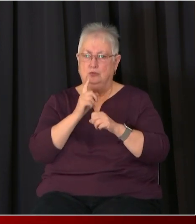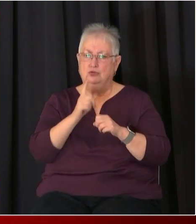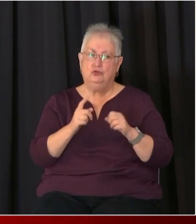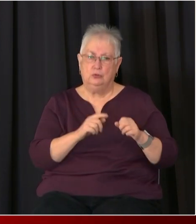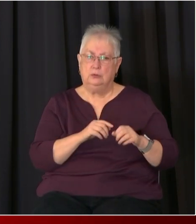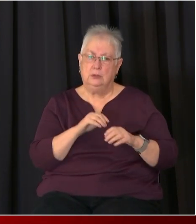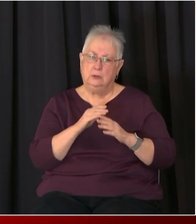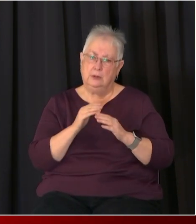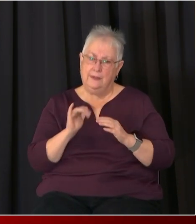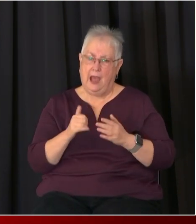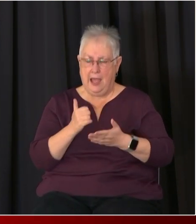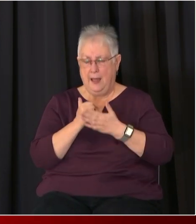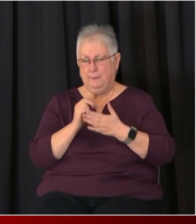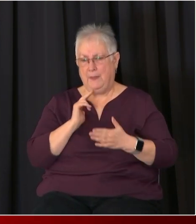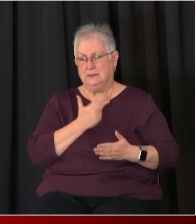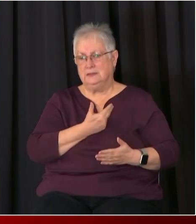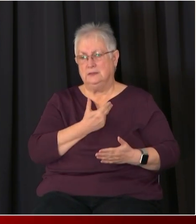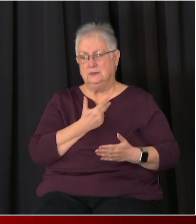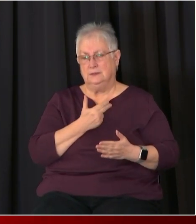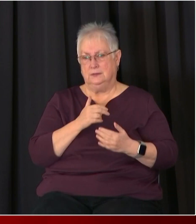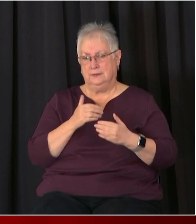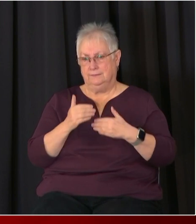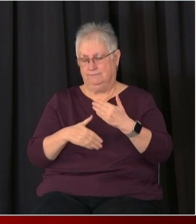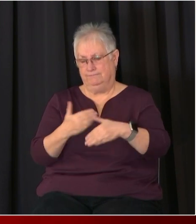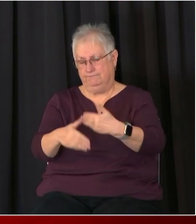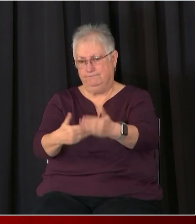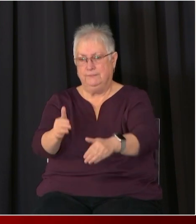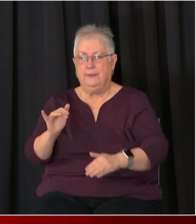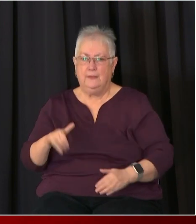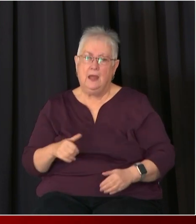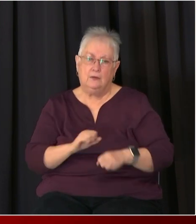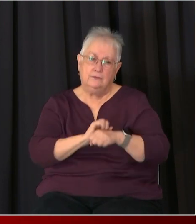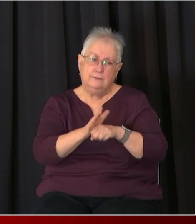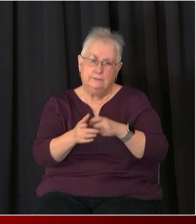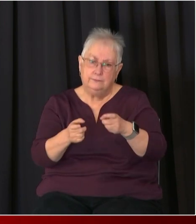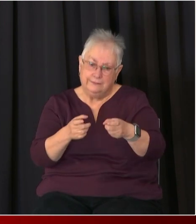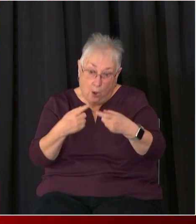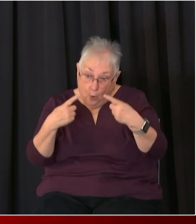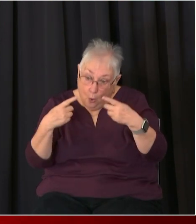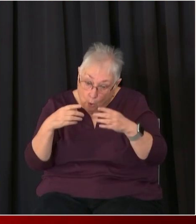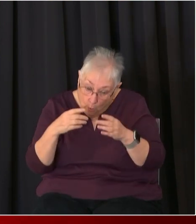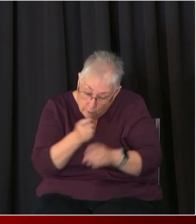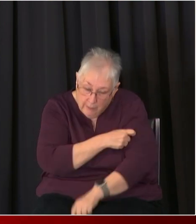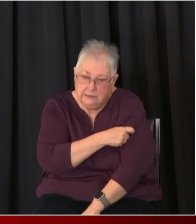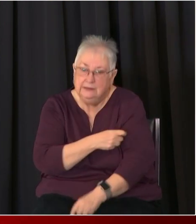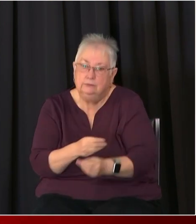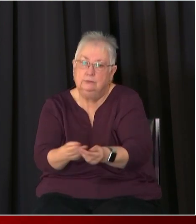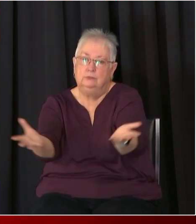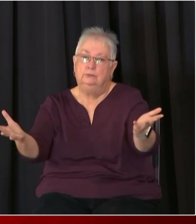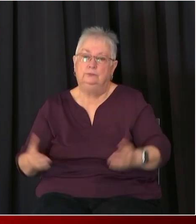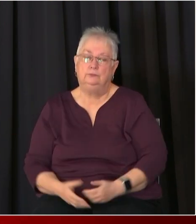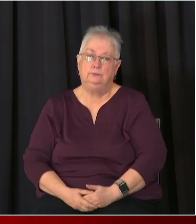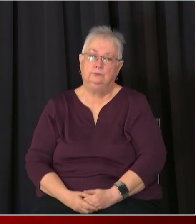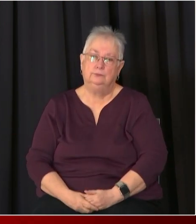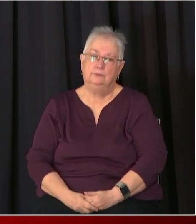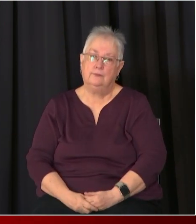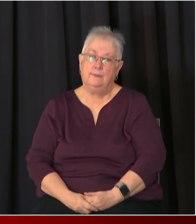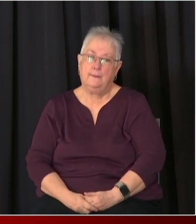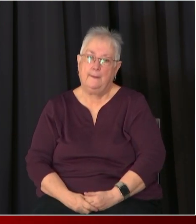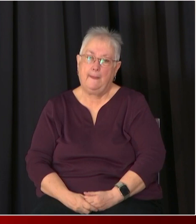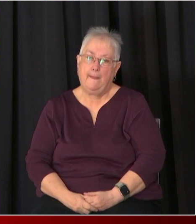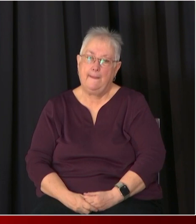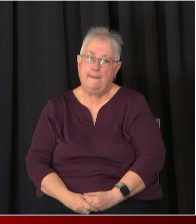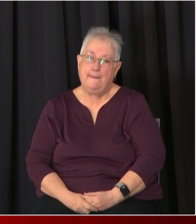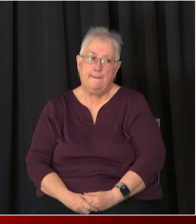this pandemic and decrease the likelihood that we will have to continue to implement some of these strategies that the mayor